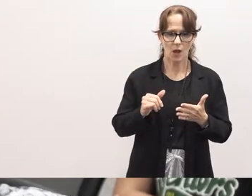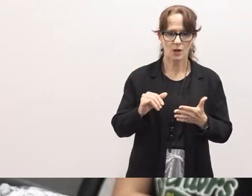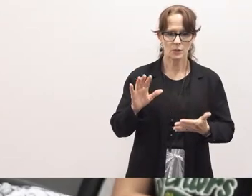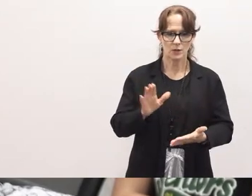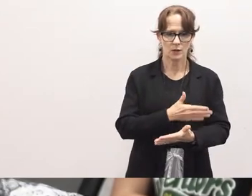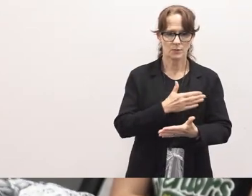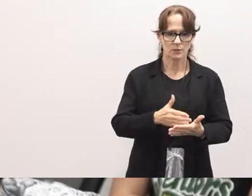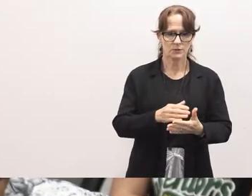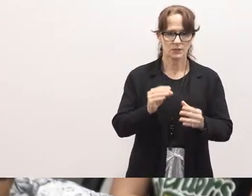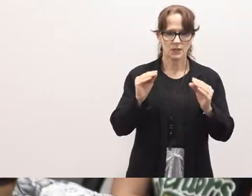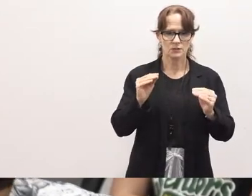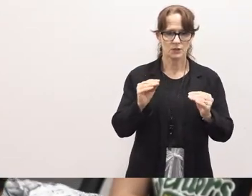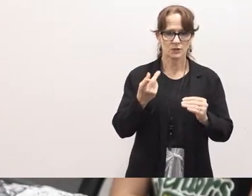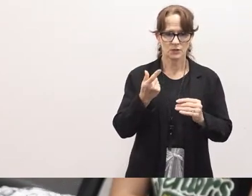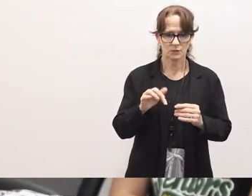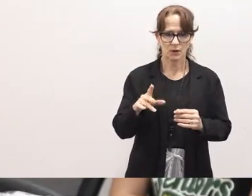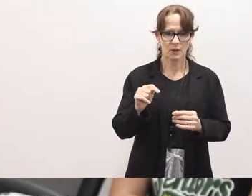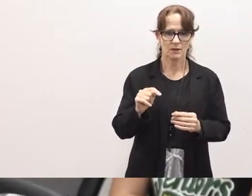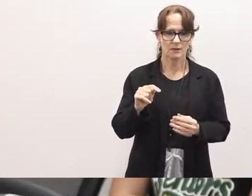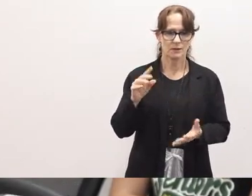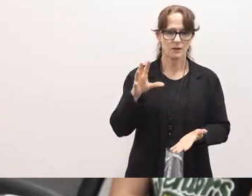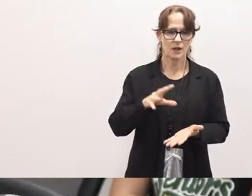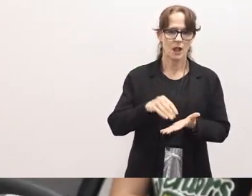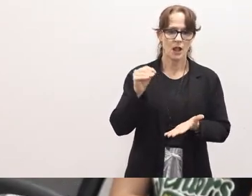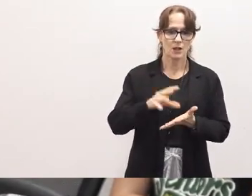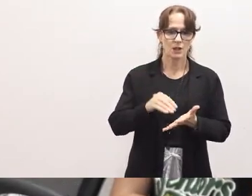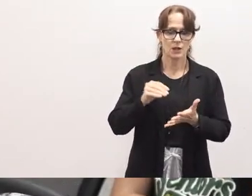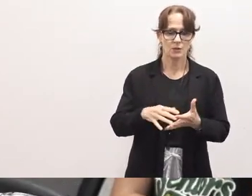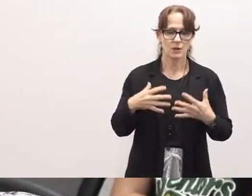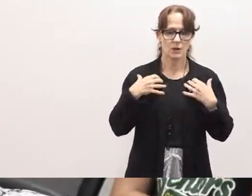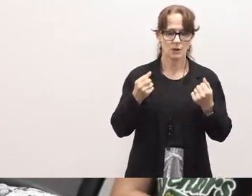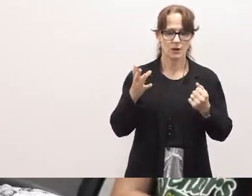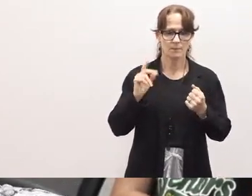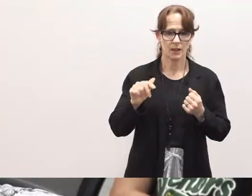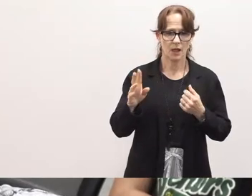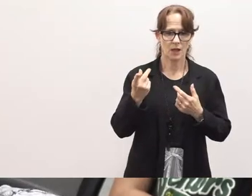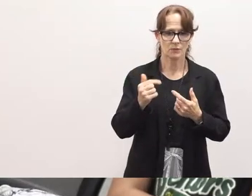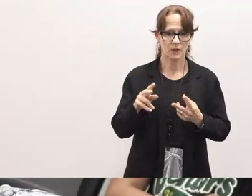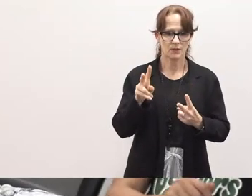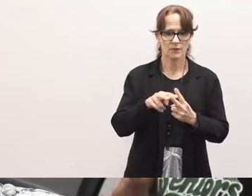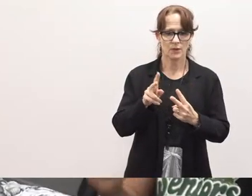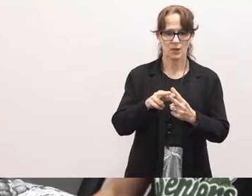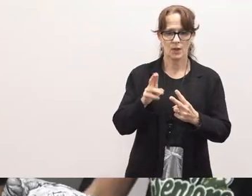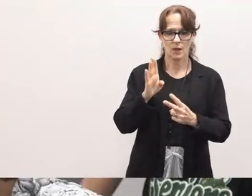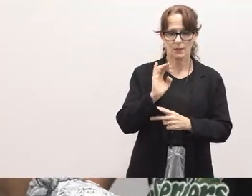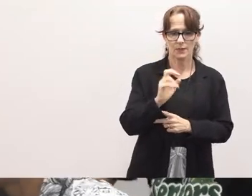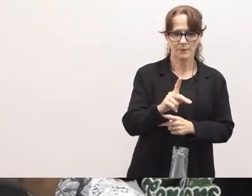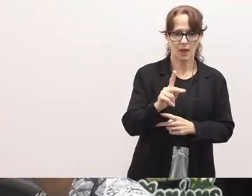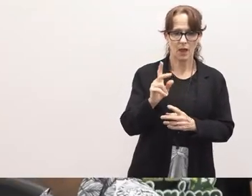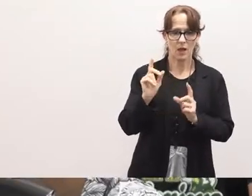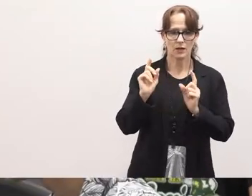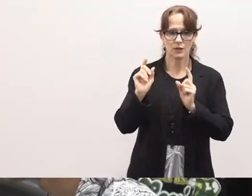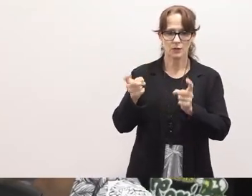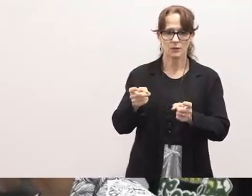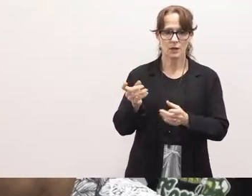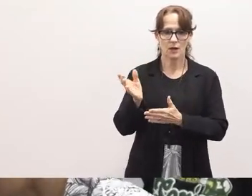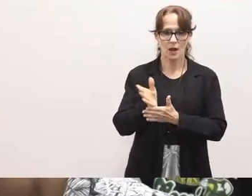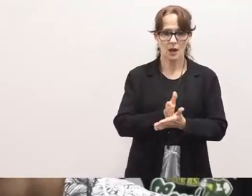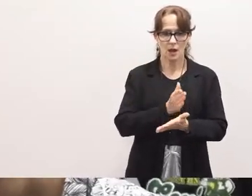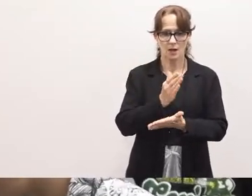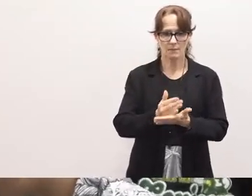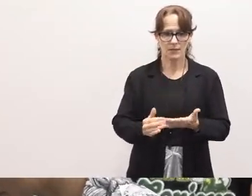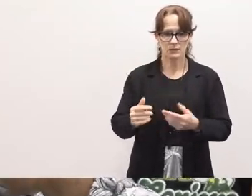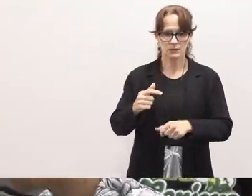grant. And the Learning Recovery Emergency Block Grant. Yes. So those two block grants, when we went into our budget